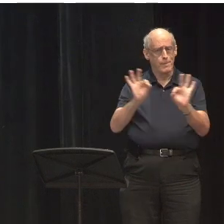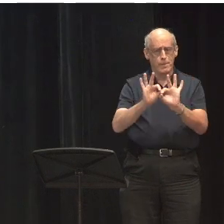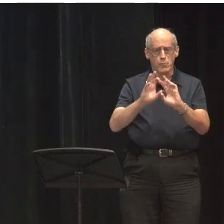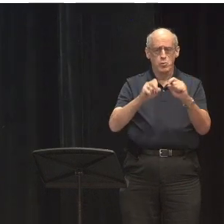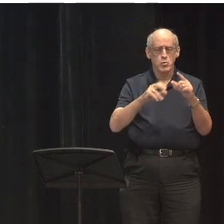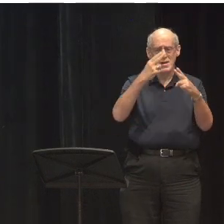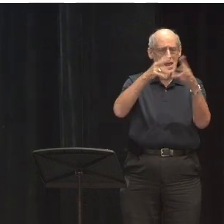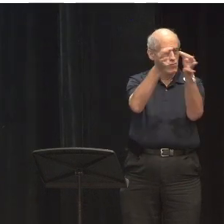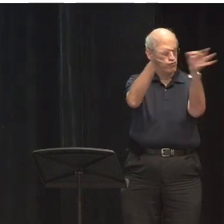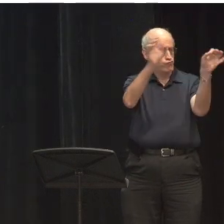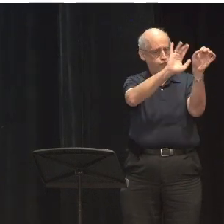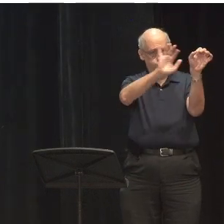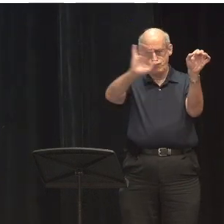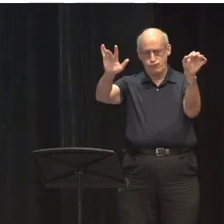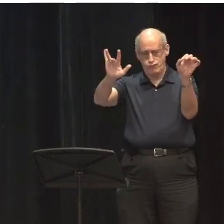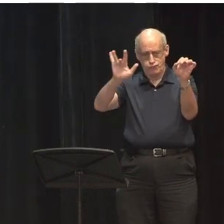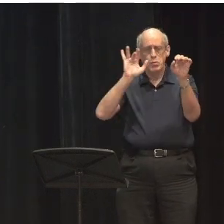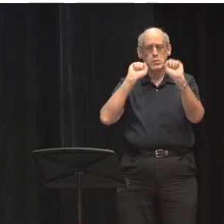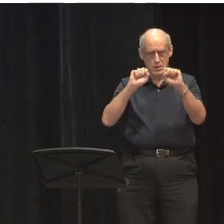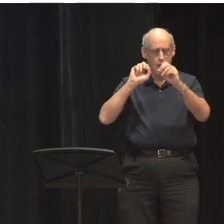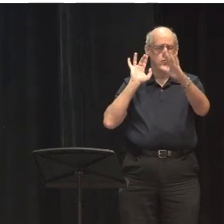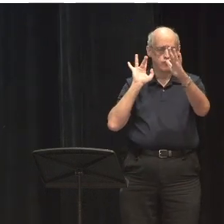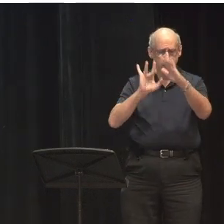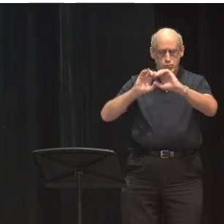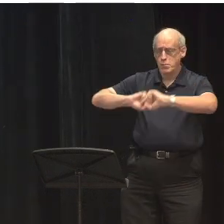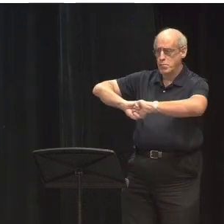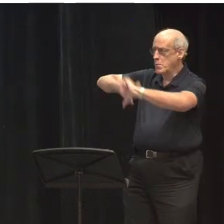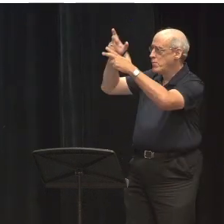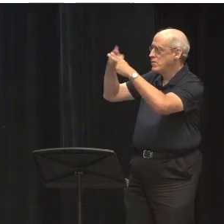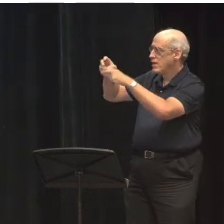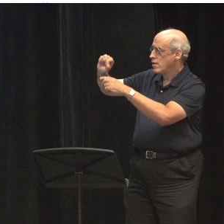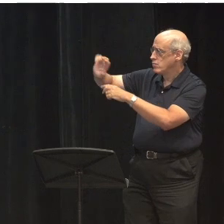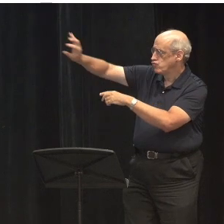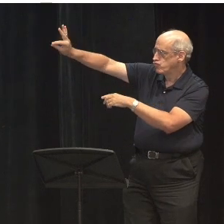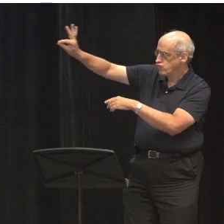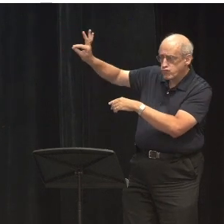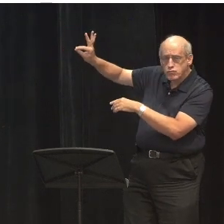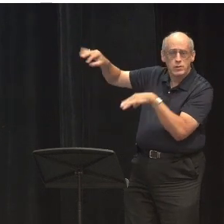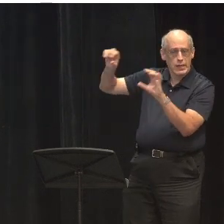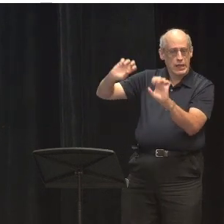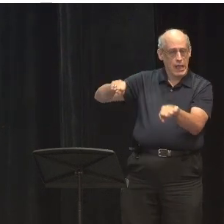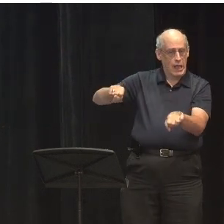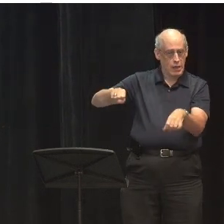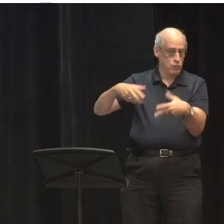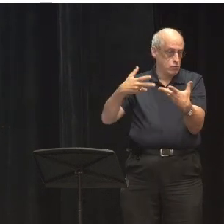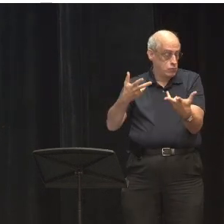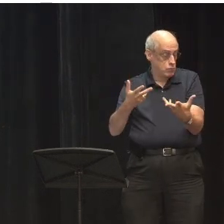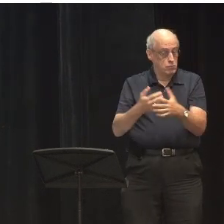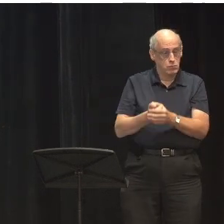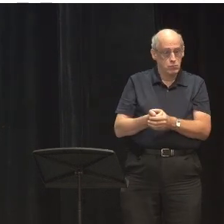you can submit your name to comment. Your name will then appear in the online list, and we'll work with you to help you with